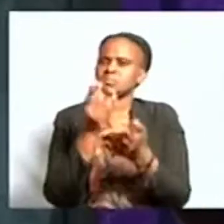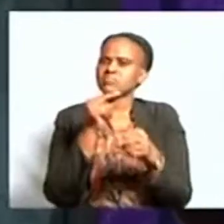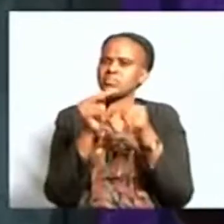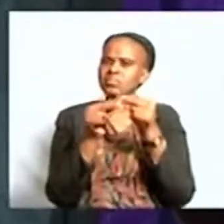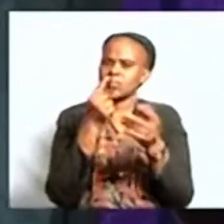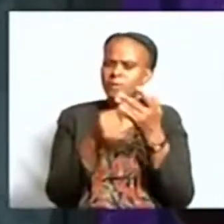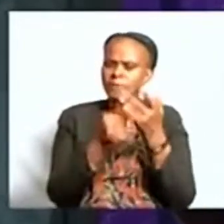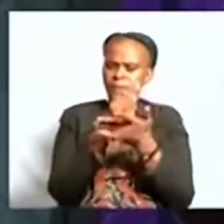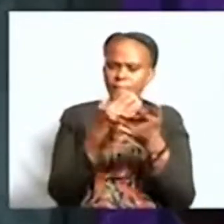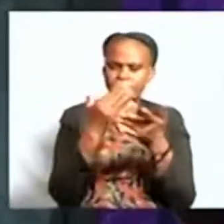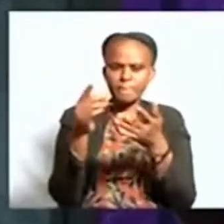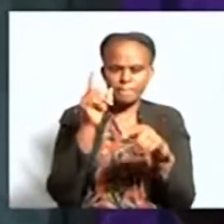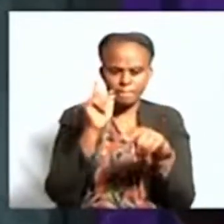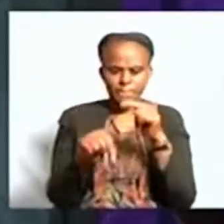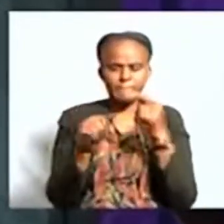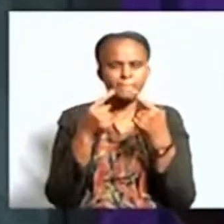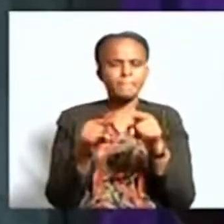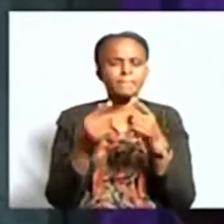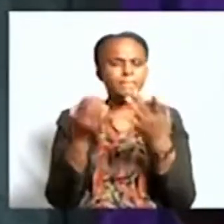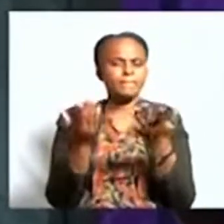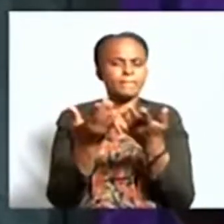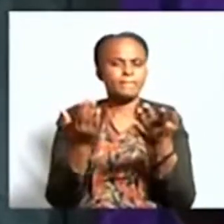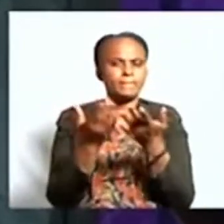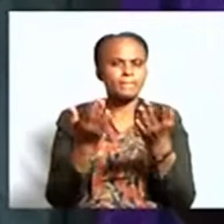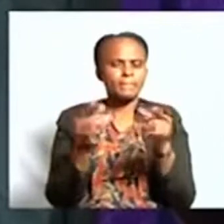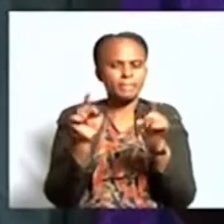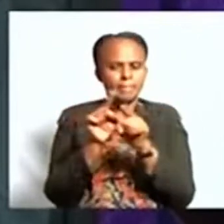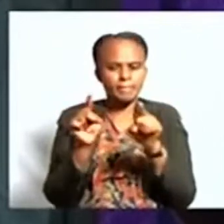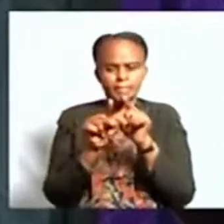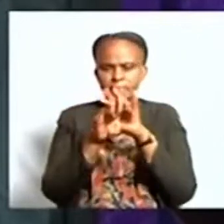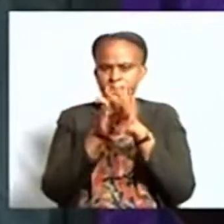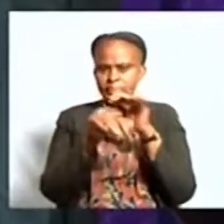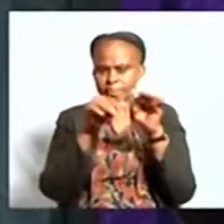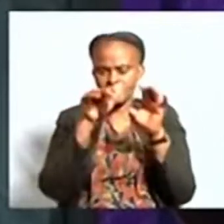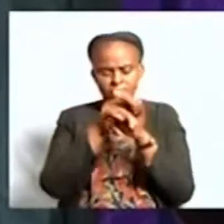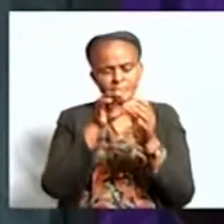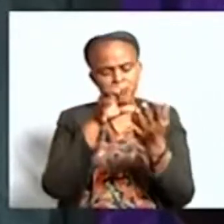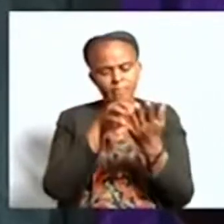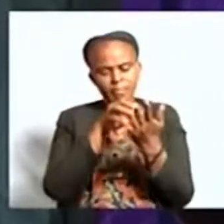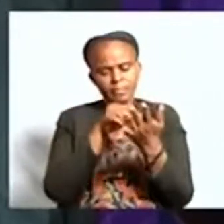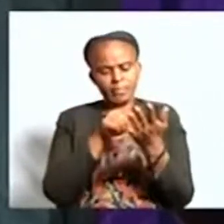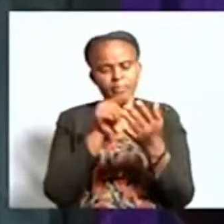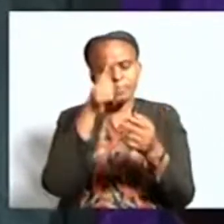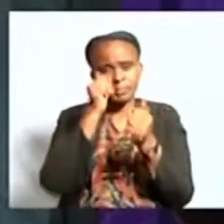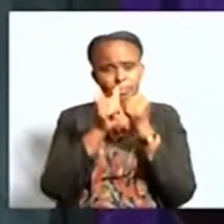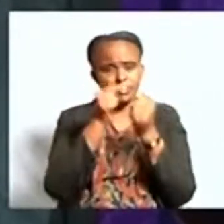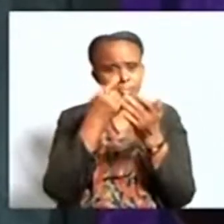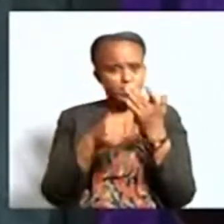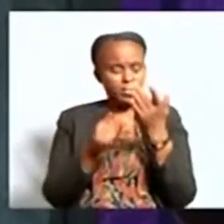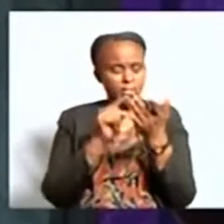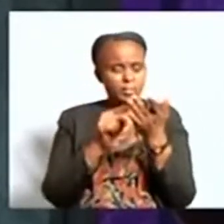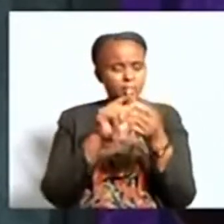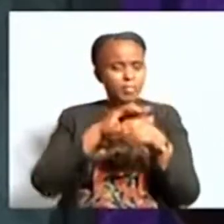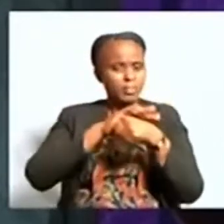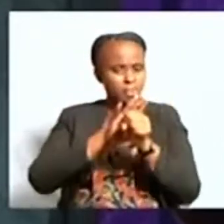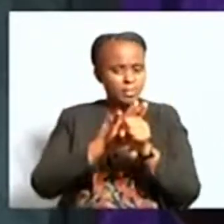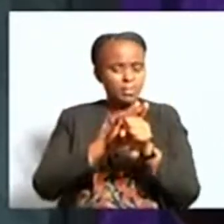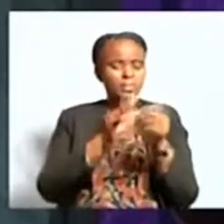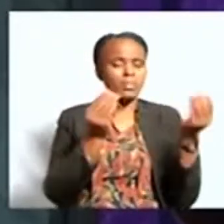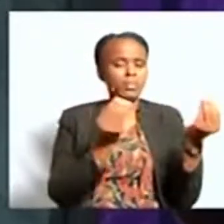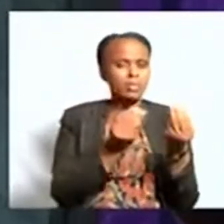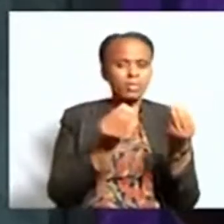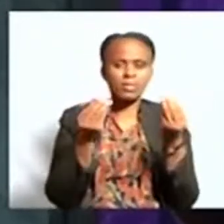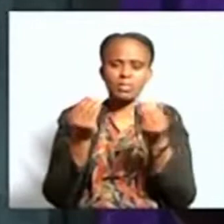that certain things could not be done. And in this case, you find that because of the COVID